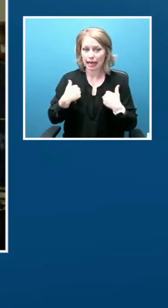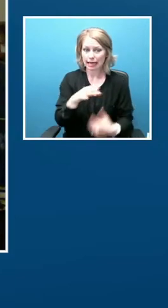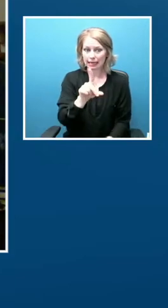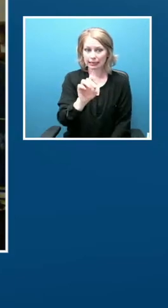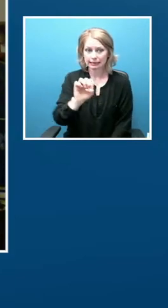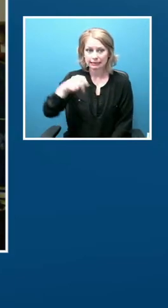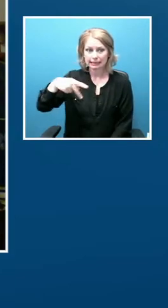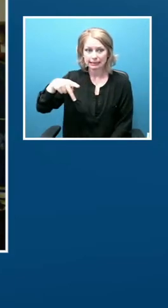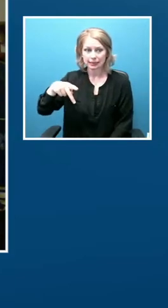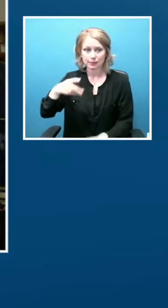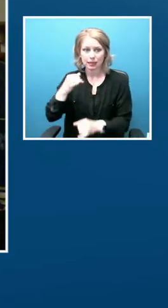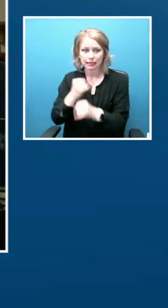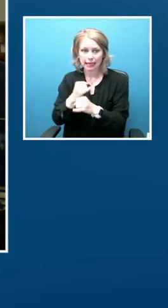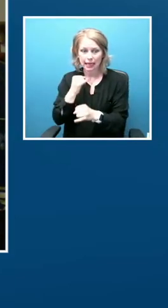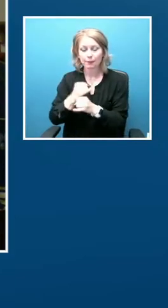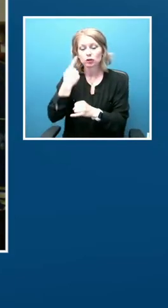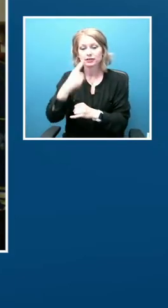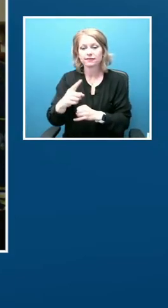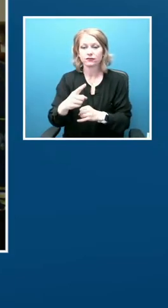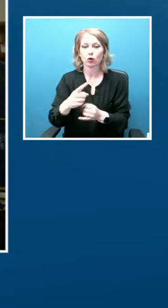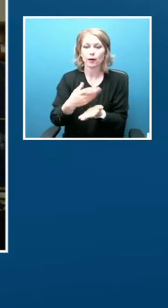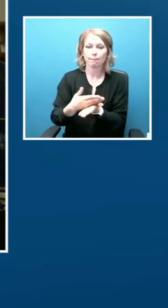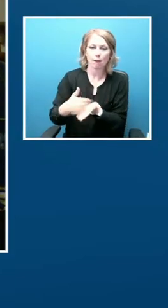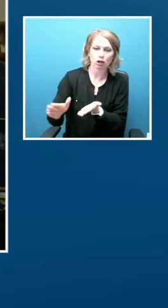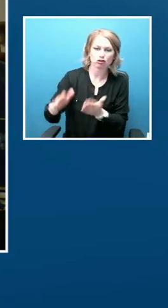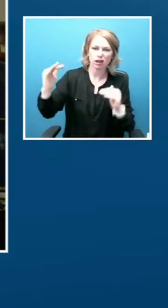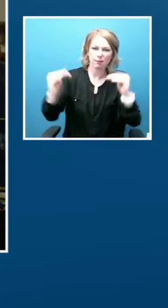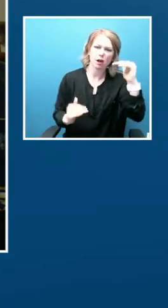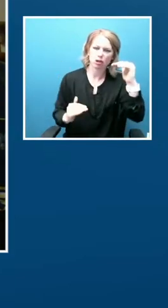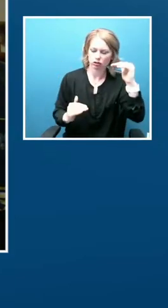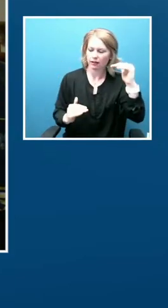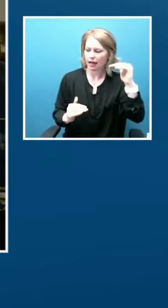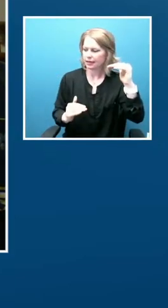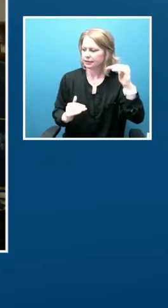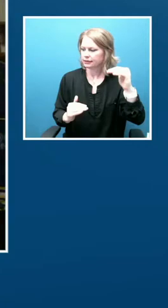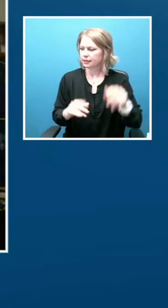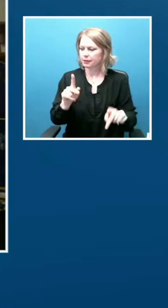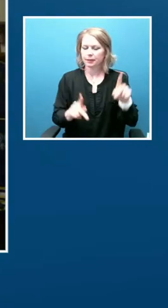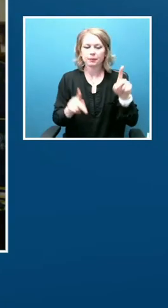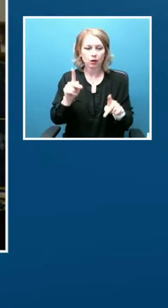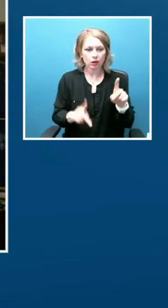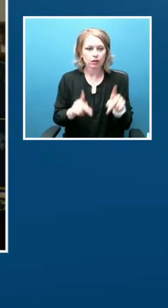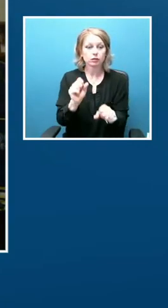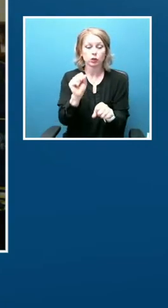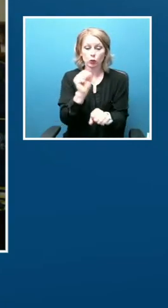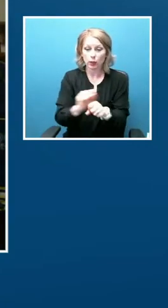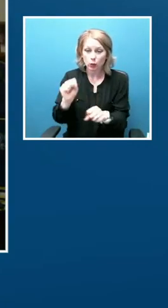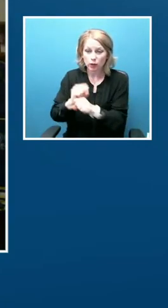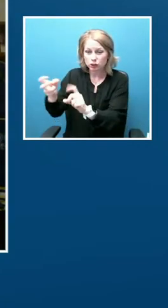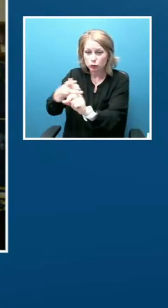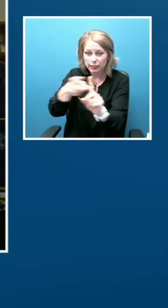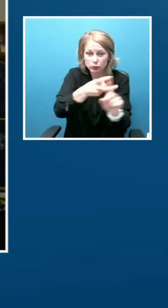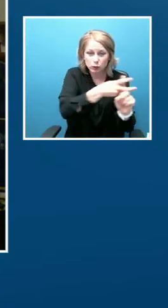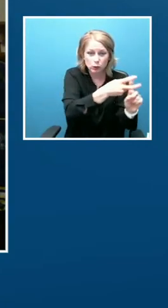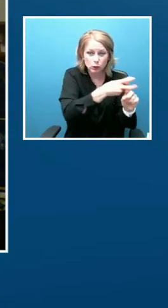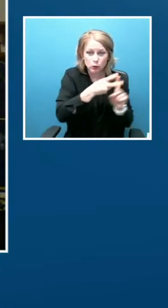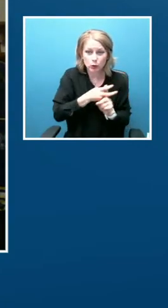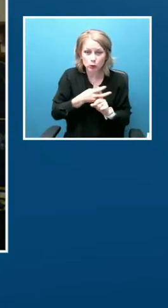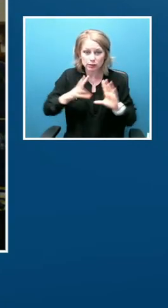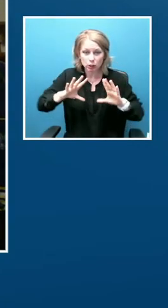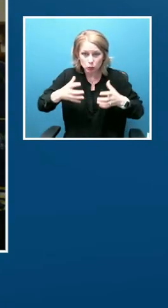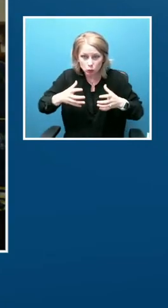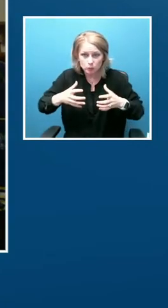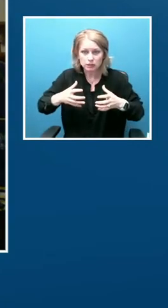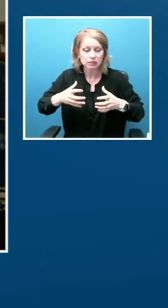and underrepresented communities. We worked with county parties to train, recruit groups, and caucuses to help with this